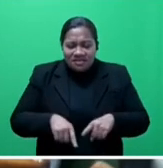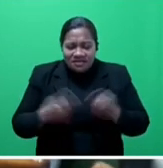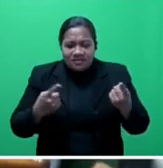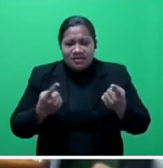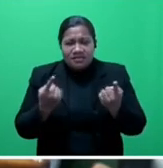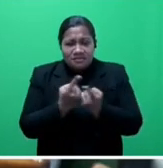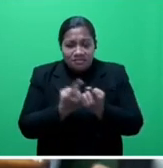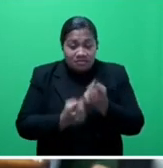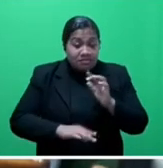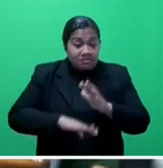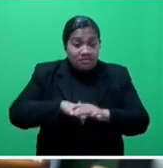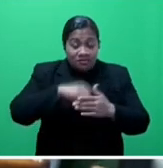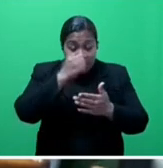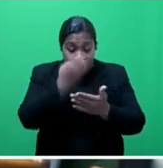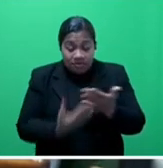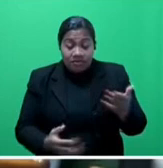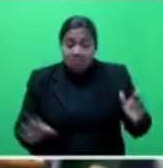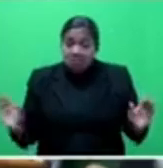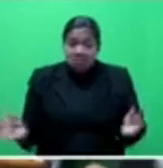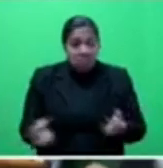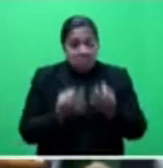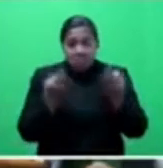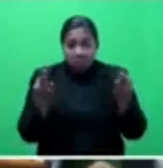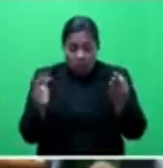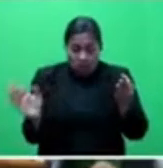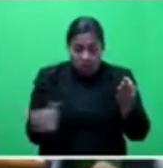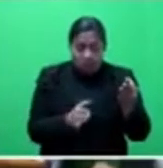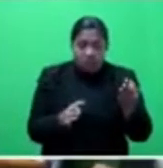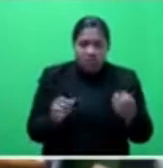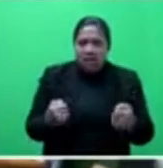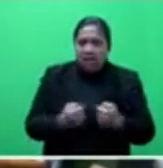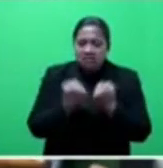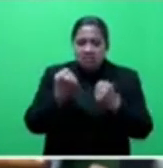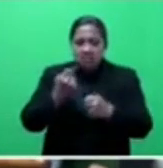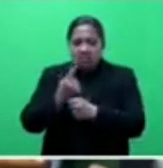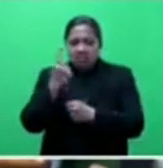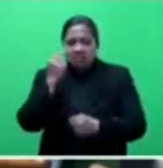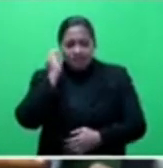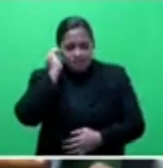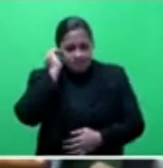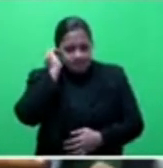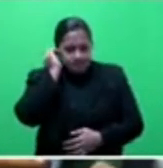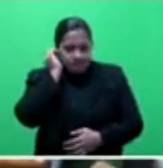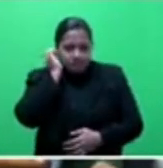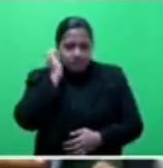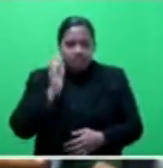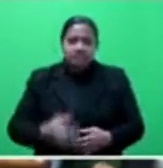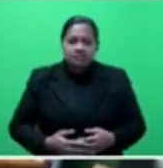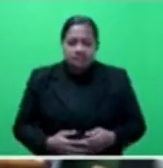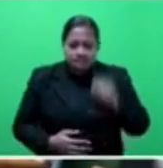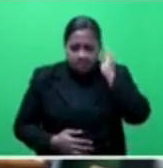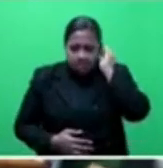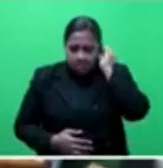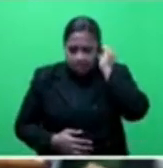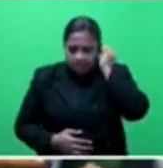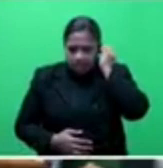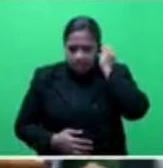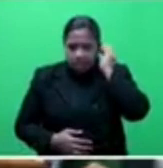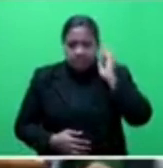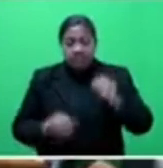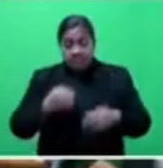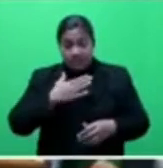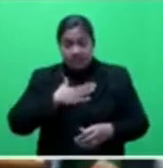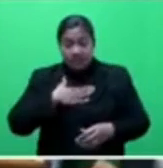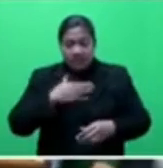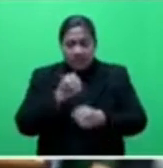are accidents to God. I come from a lineage of people of the cloth. My